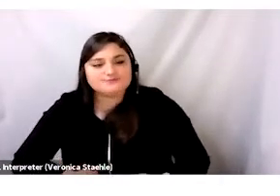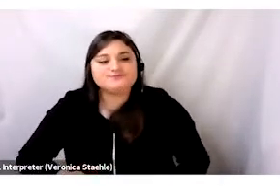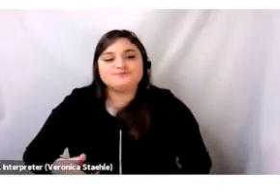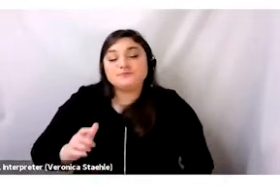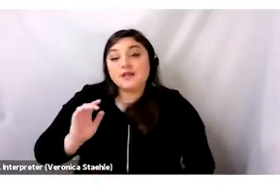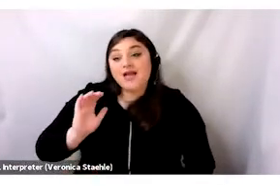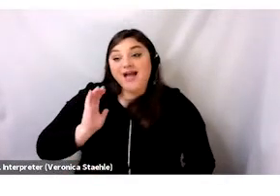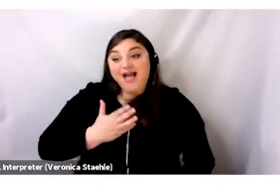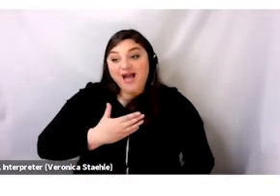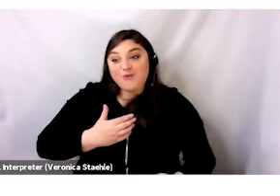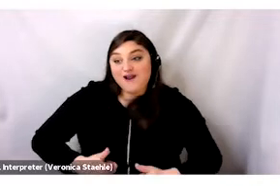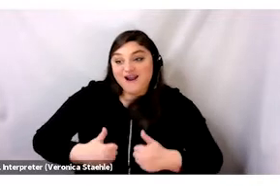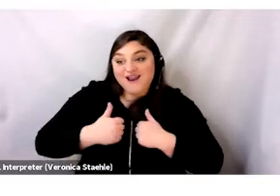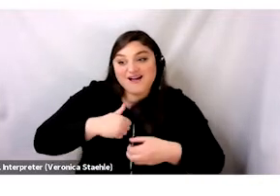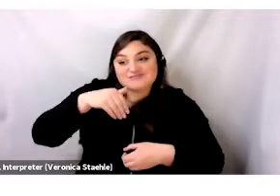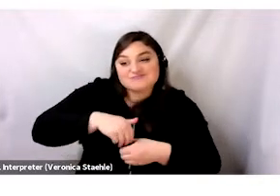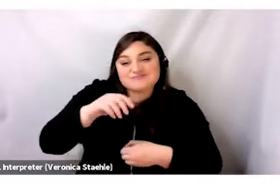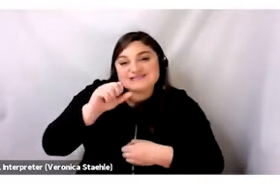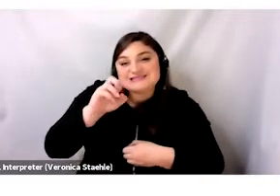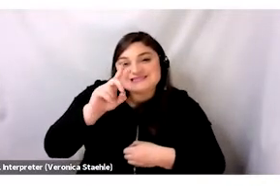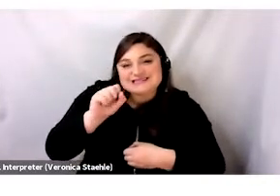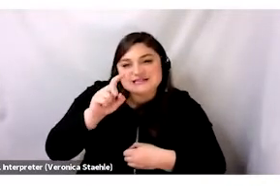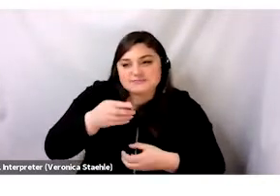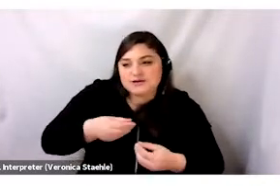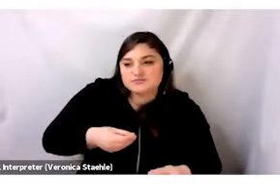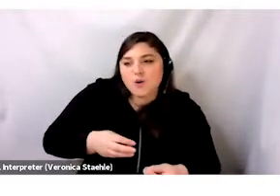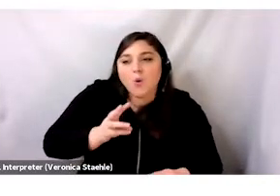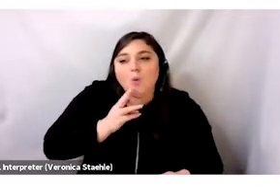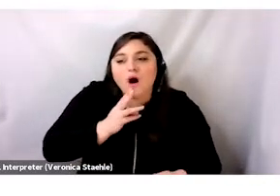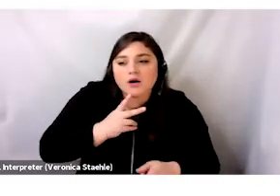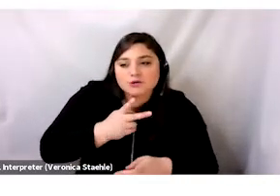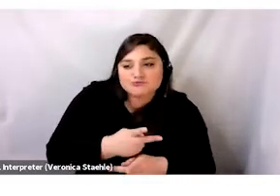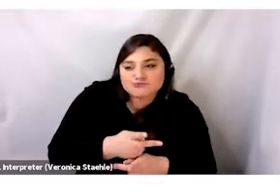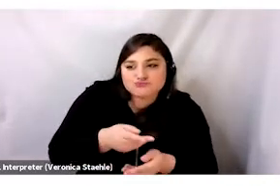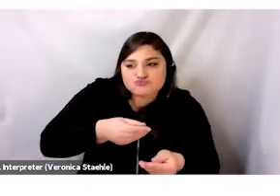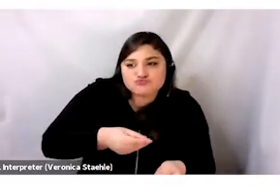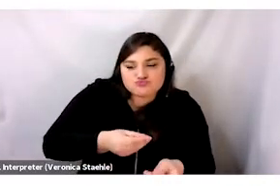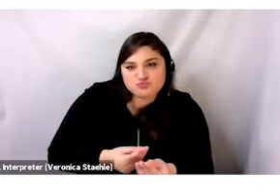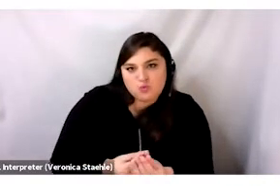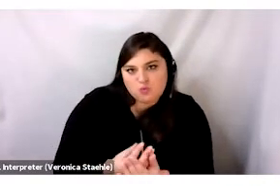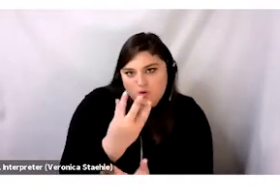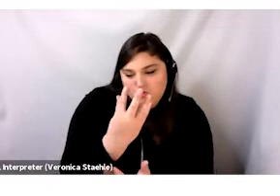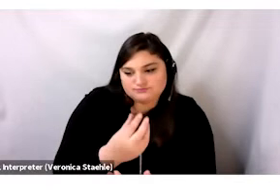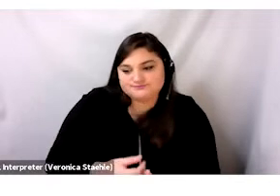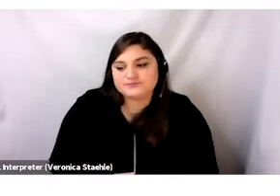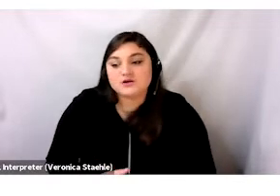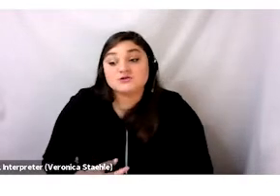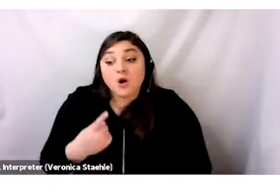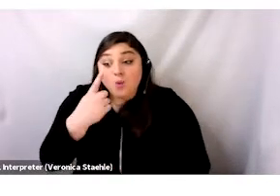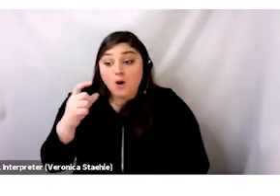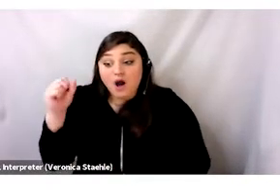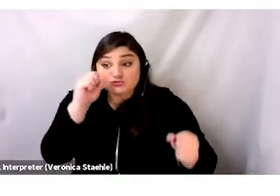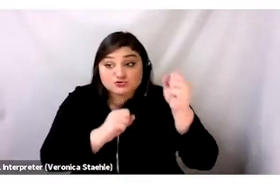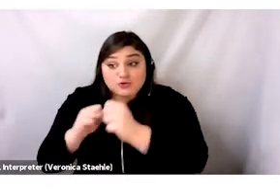transformation. So, one of the most important strategies for inner transformation